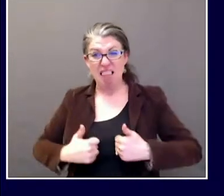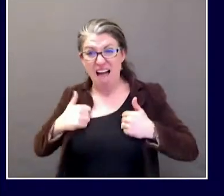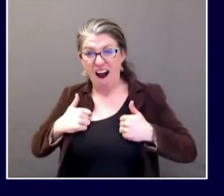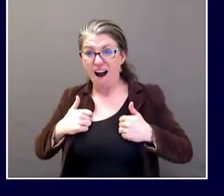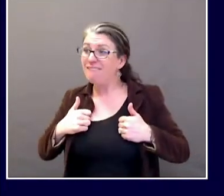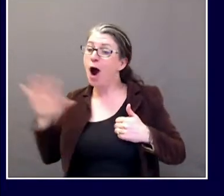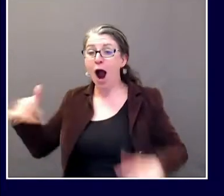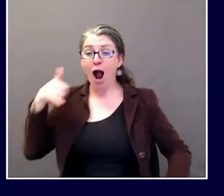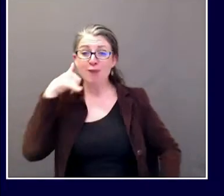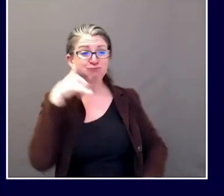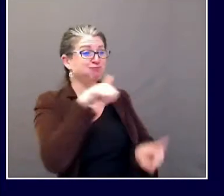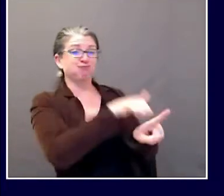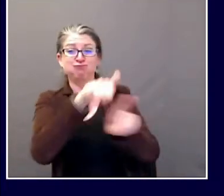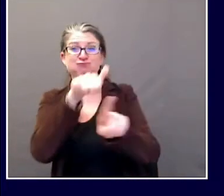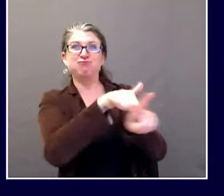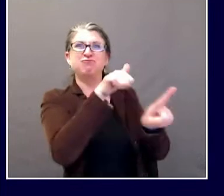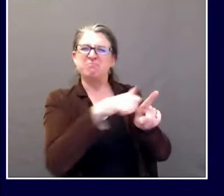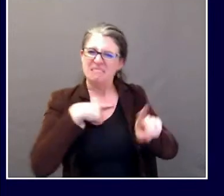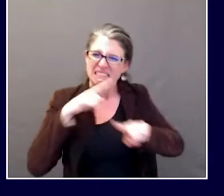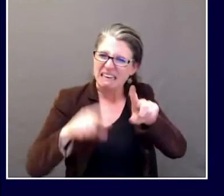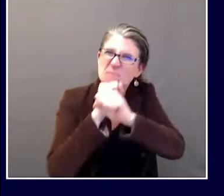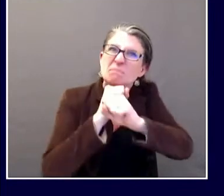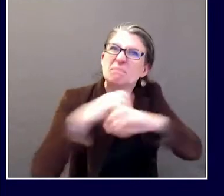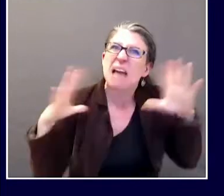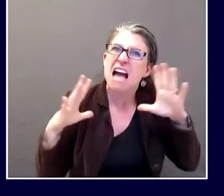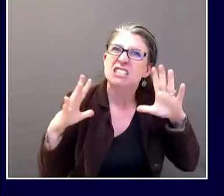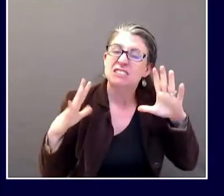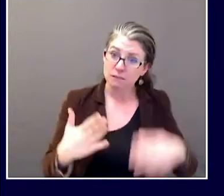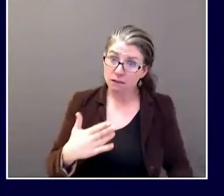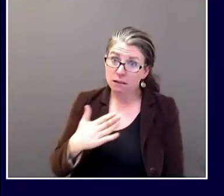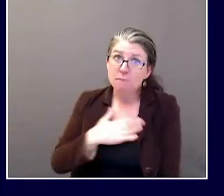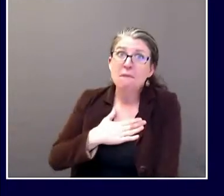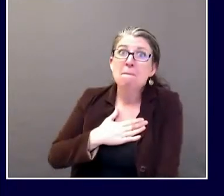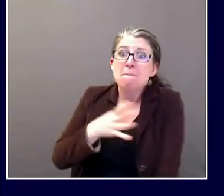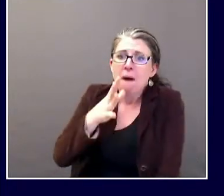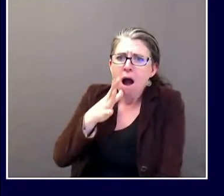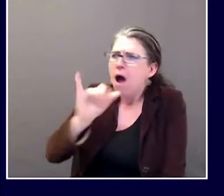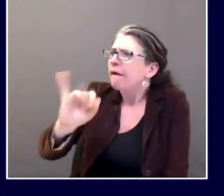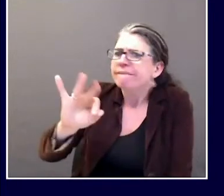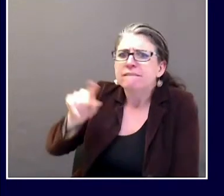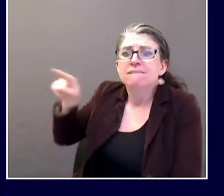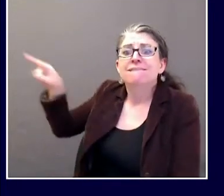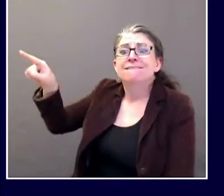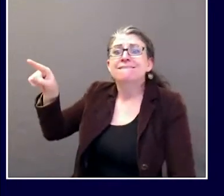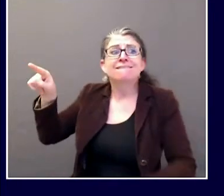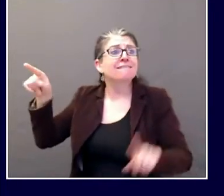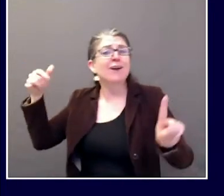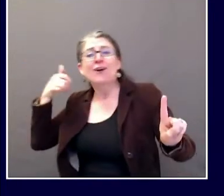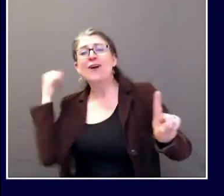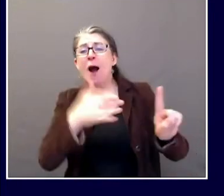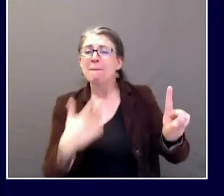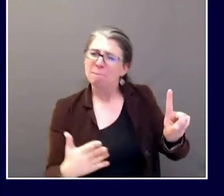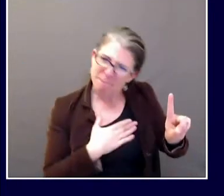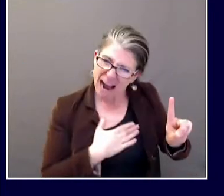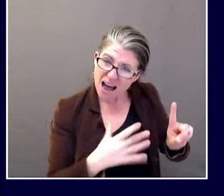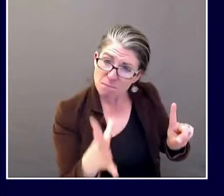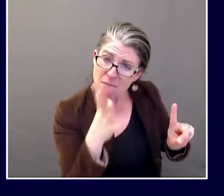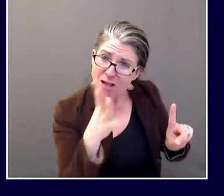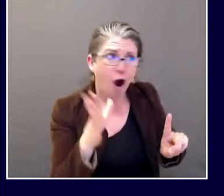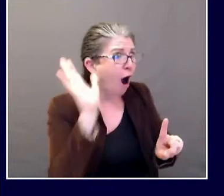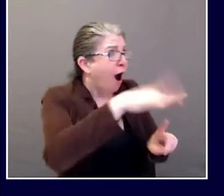What do I need to do? Here's my social security number. Whatever I need to do, I will do." And so